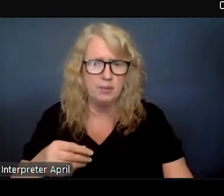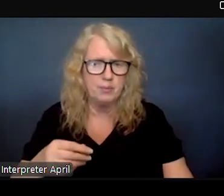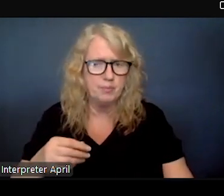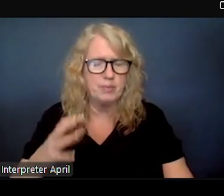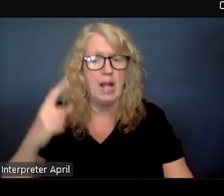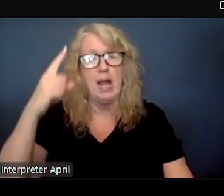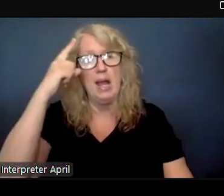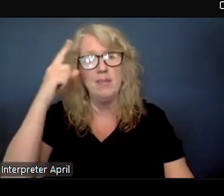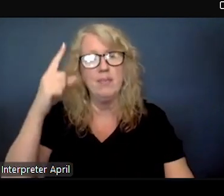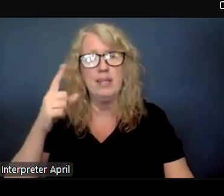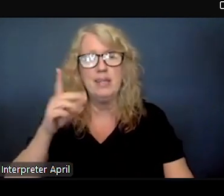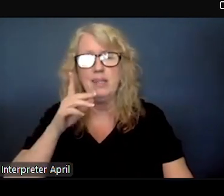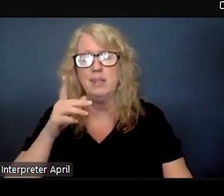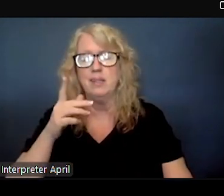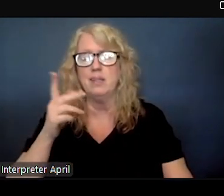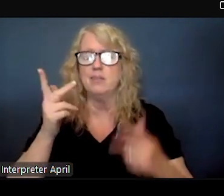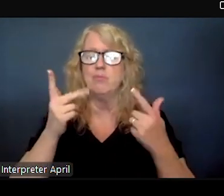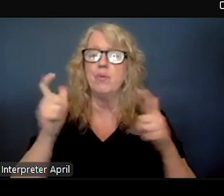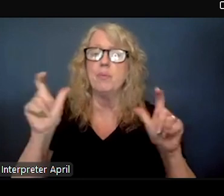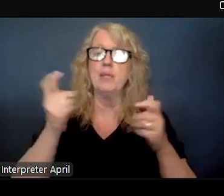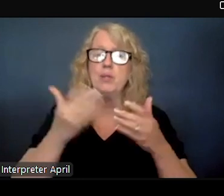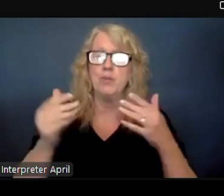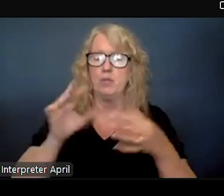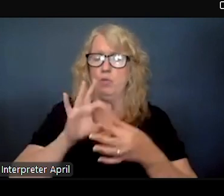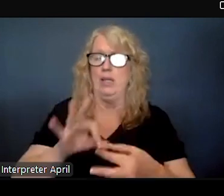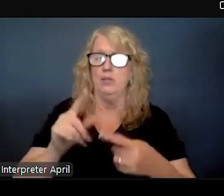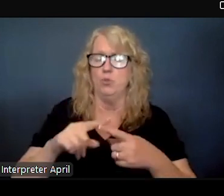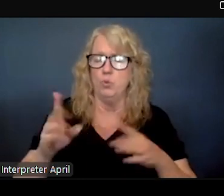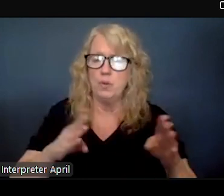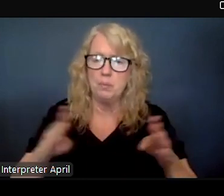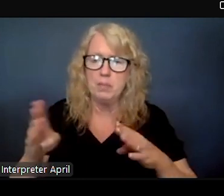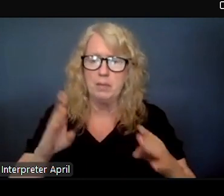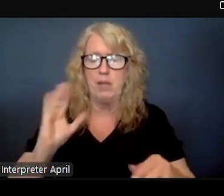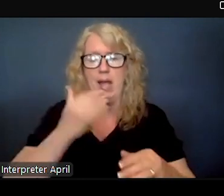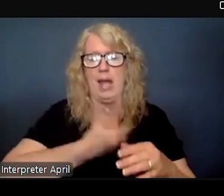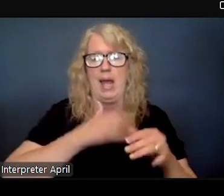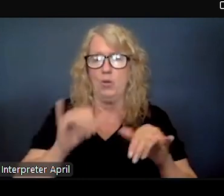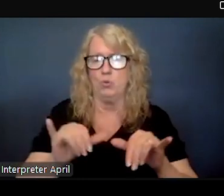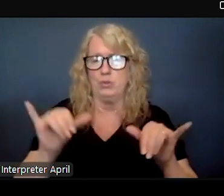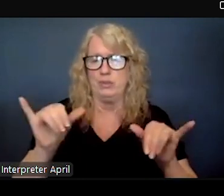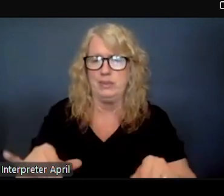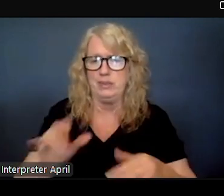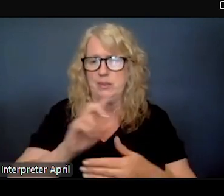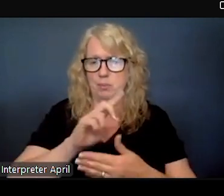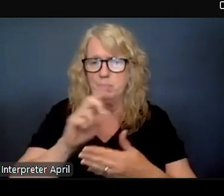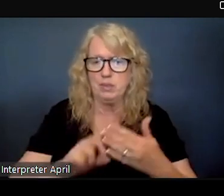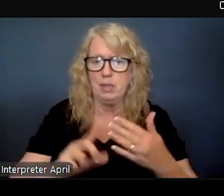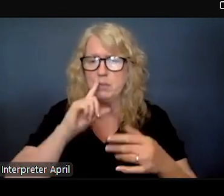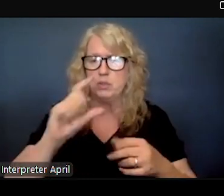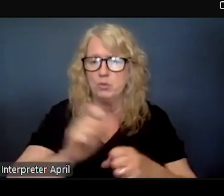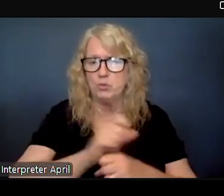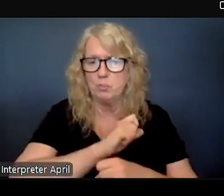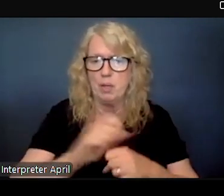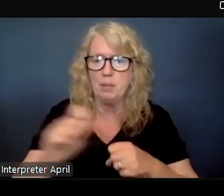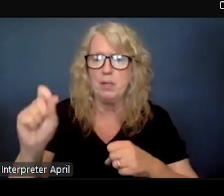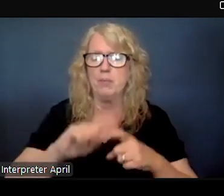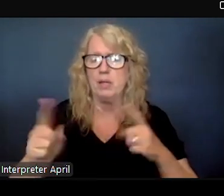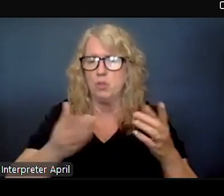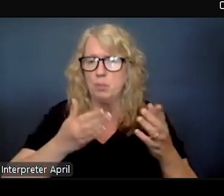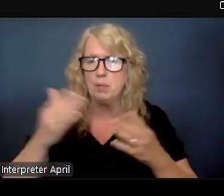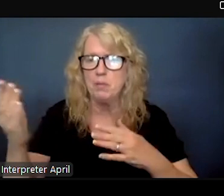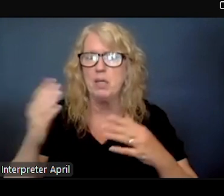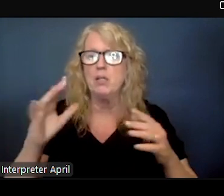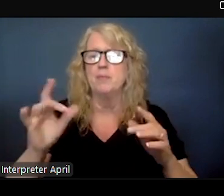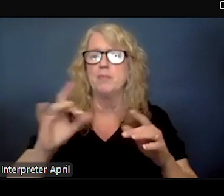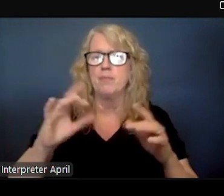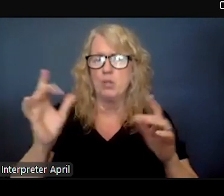I think the bigger thing, I guess, in terms of the behavior is our system was designed to actually deliver crisis